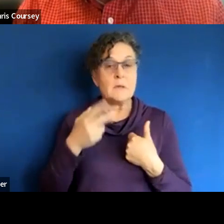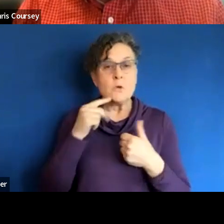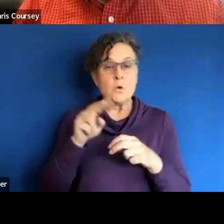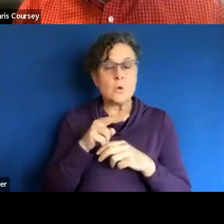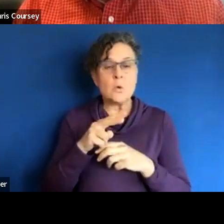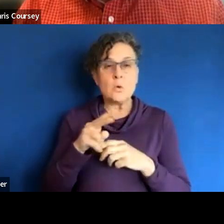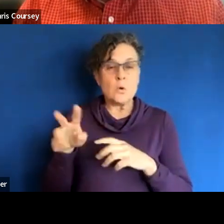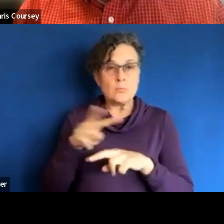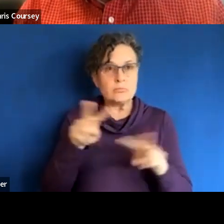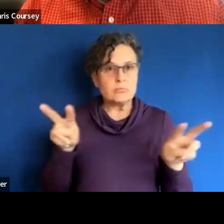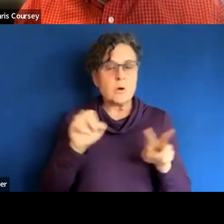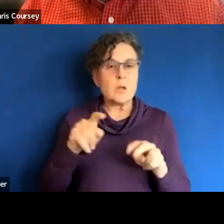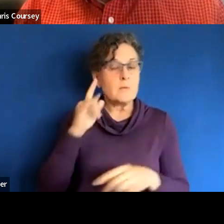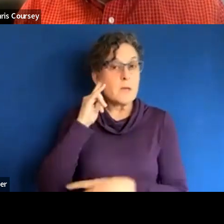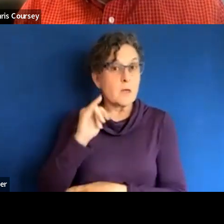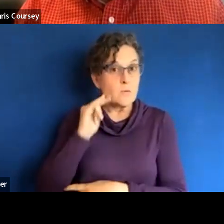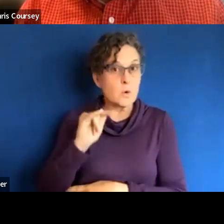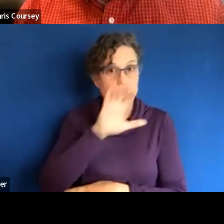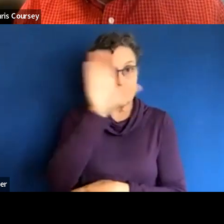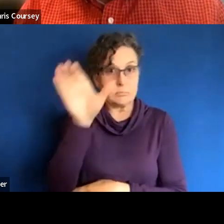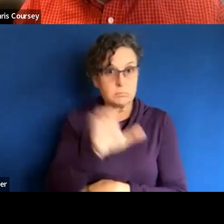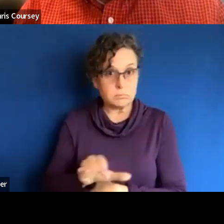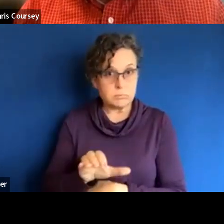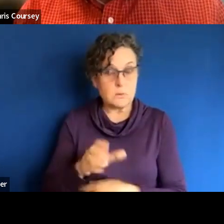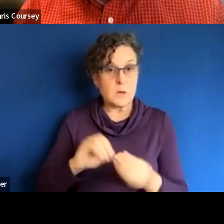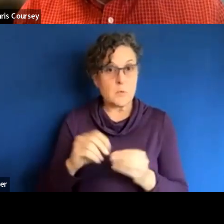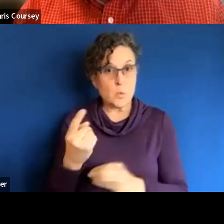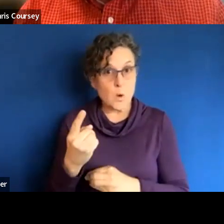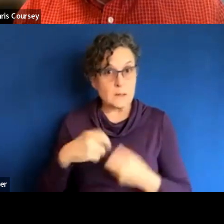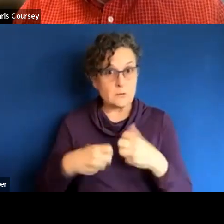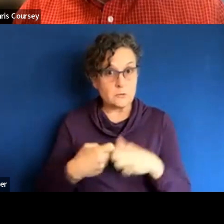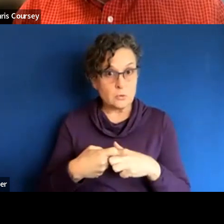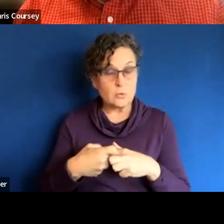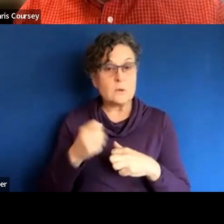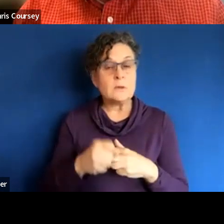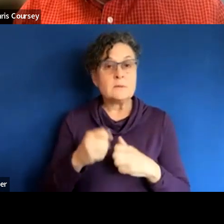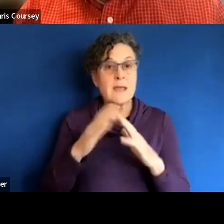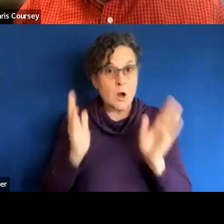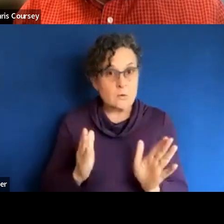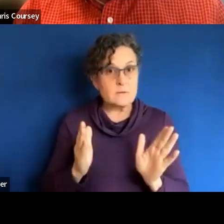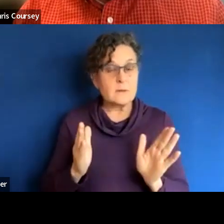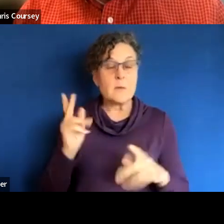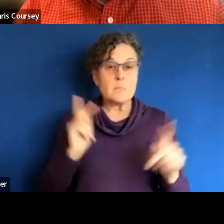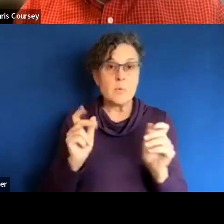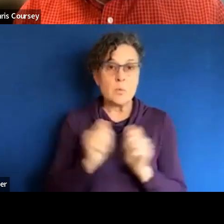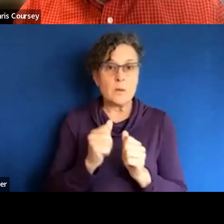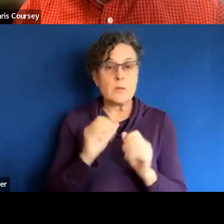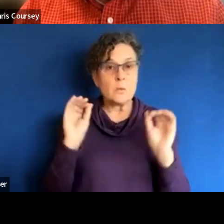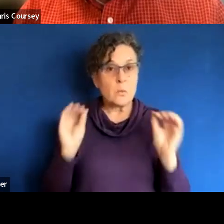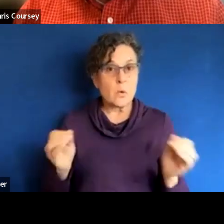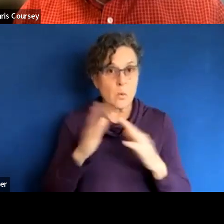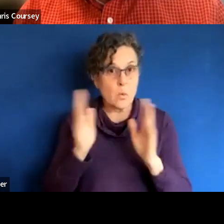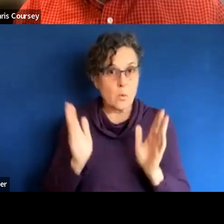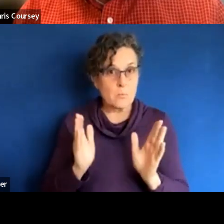number one and number two issues are inextricably linked: housing and homelessness, right? If you look at any issues